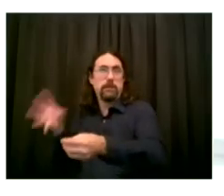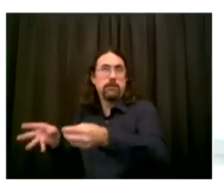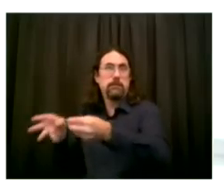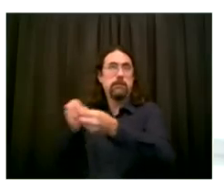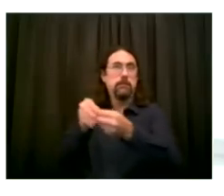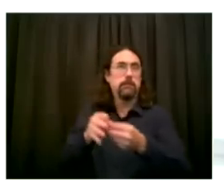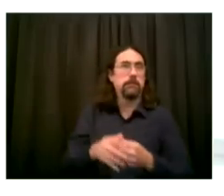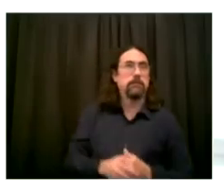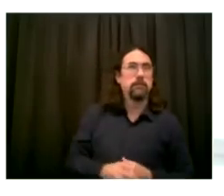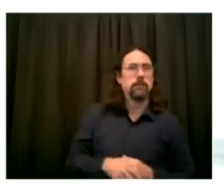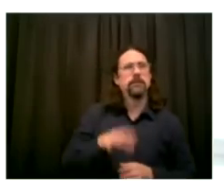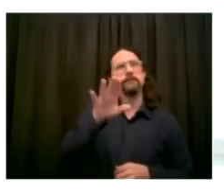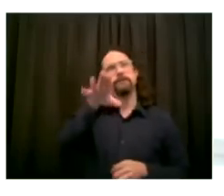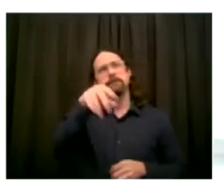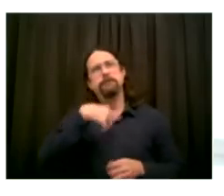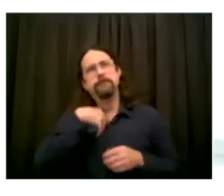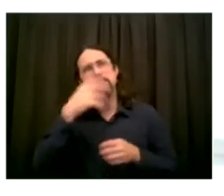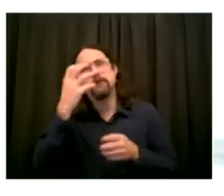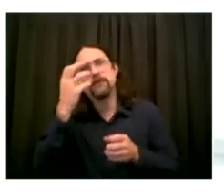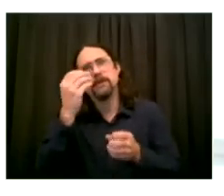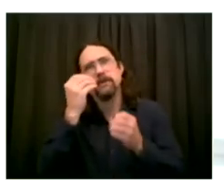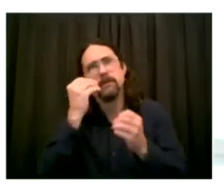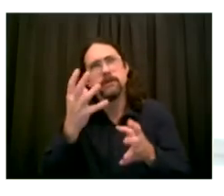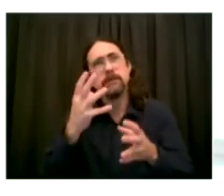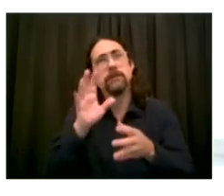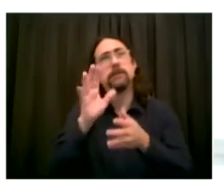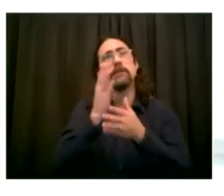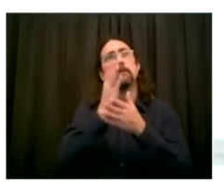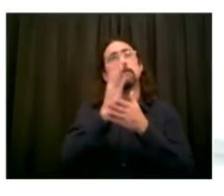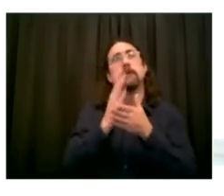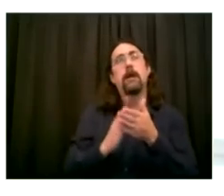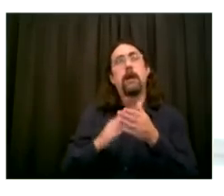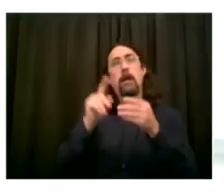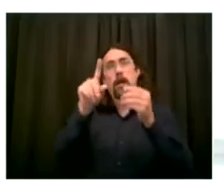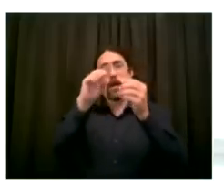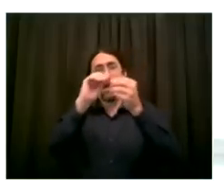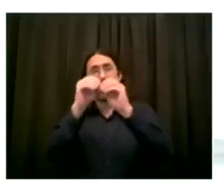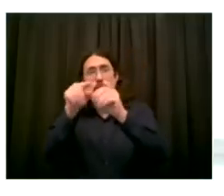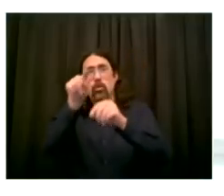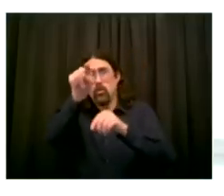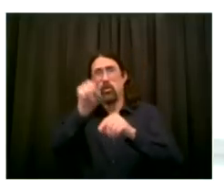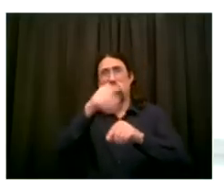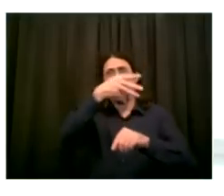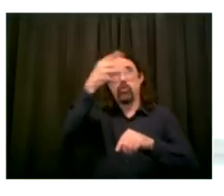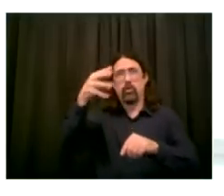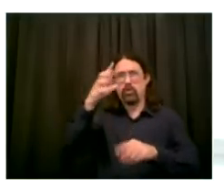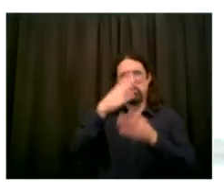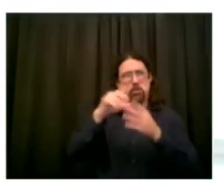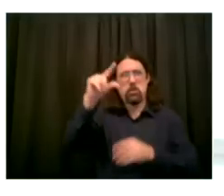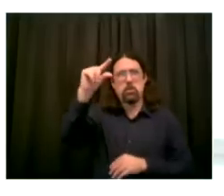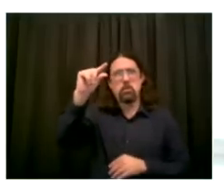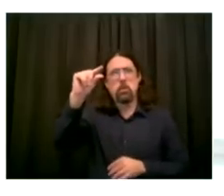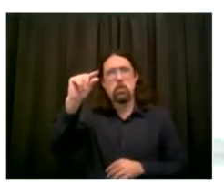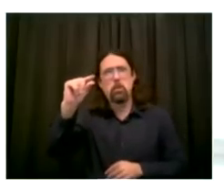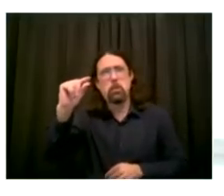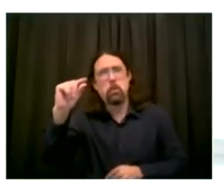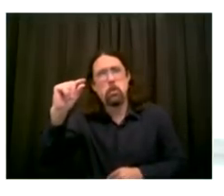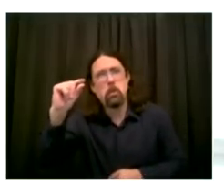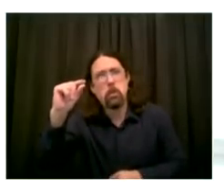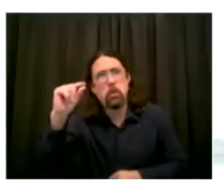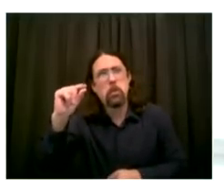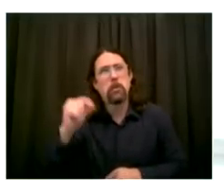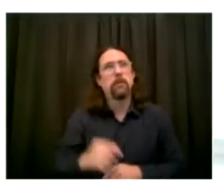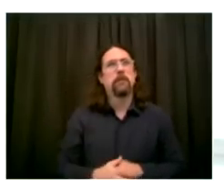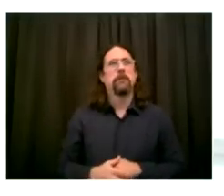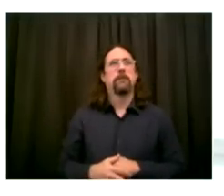think it's a better measure of what's happening to look at 14-day averages rather than 7-day averages, although they tell us